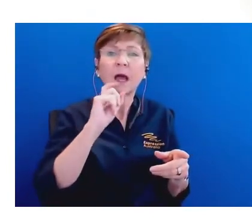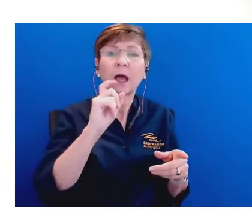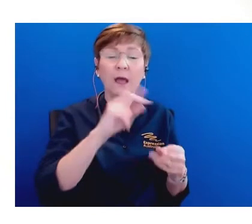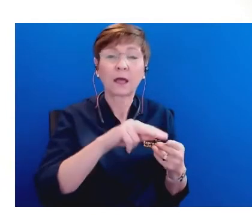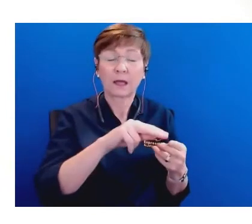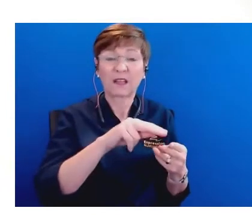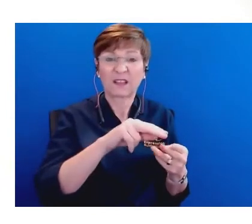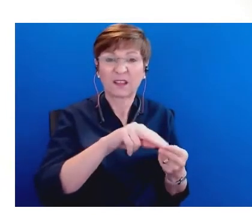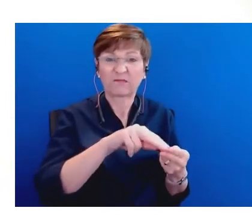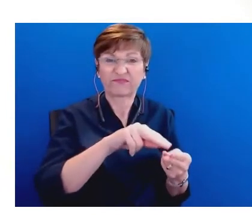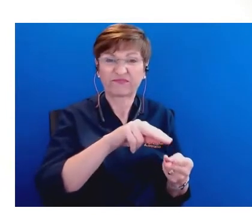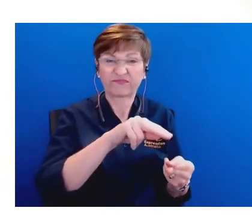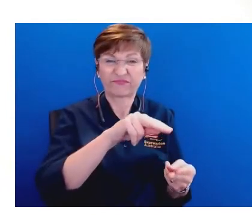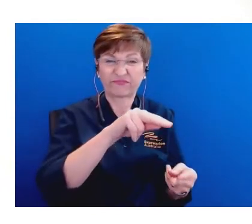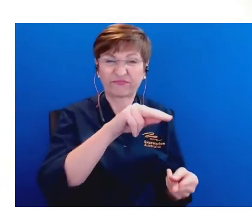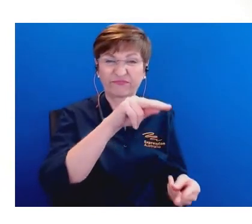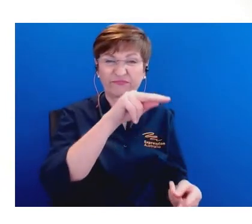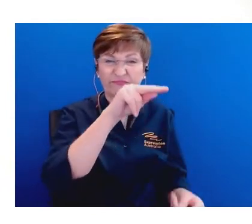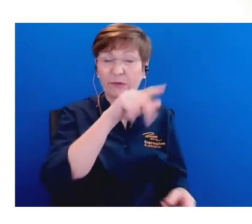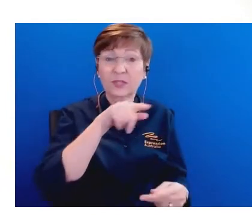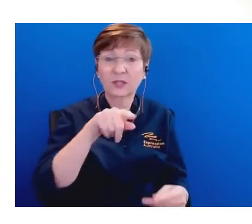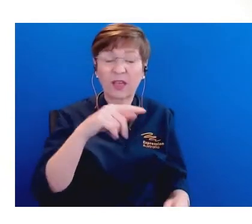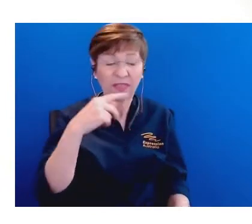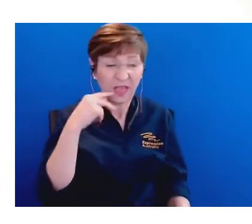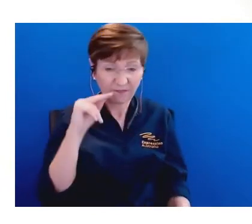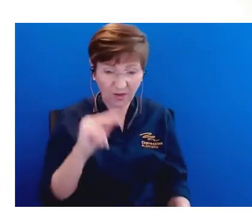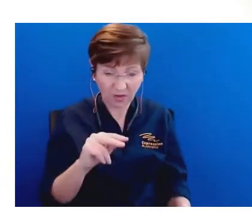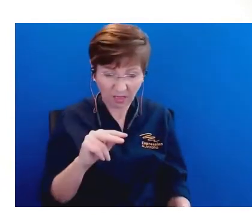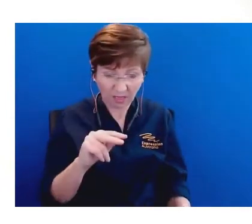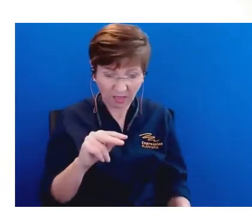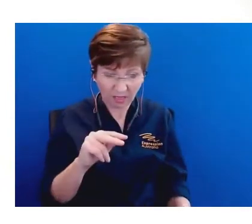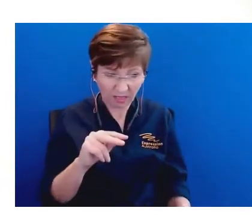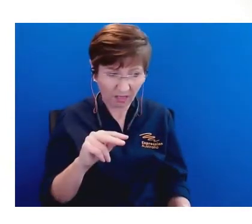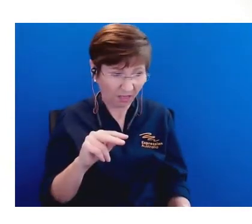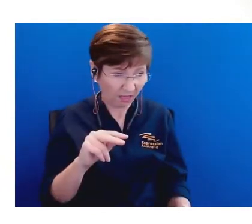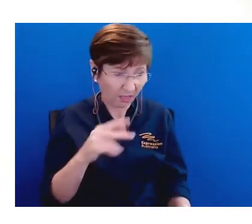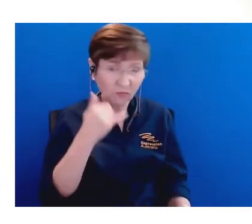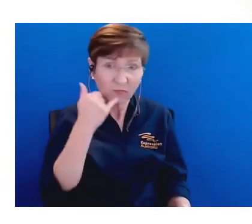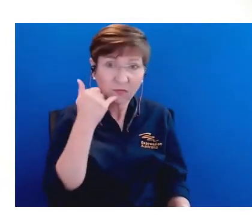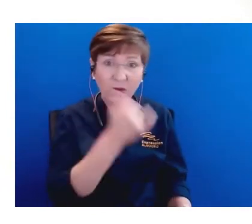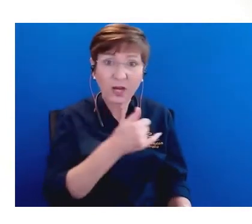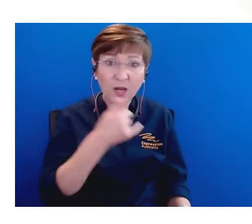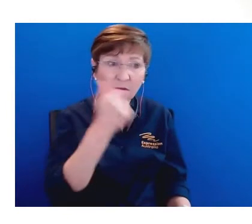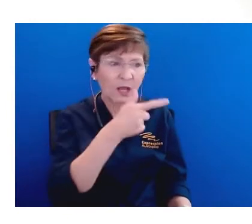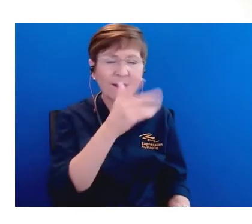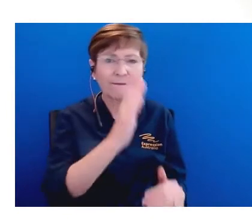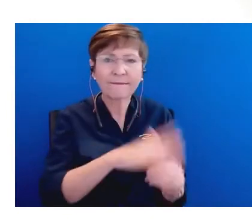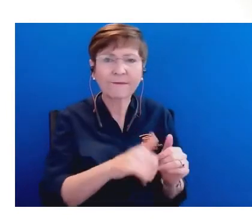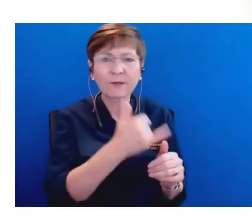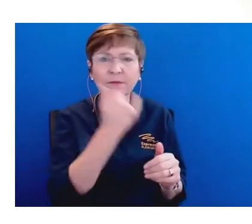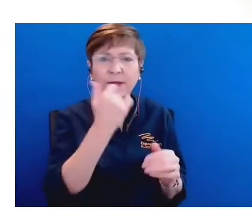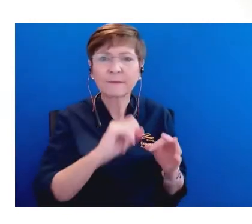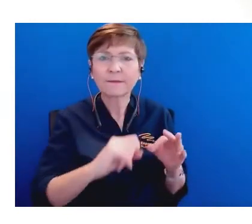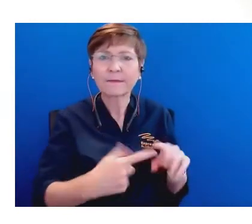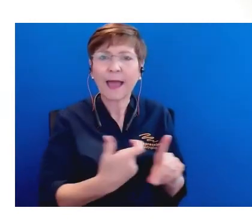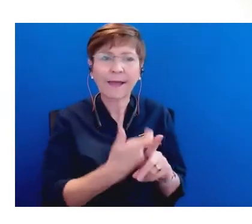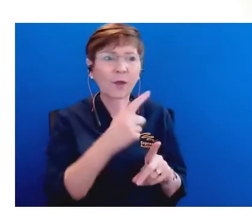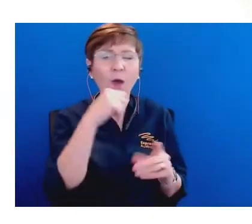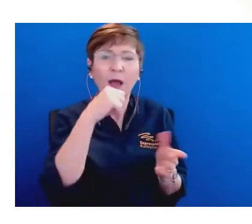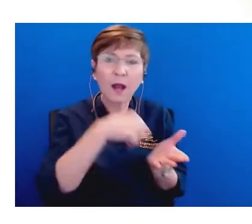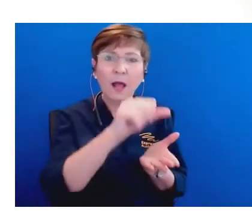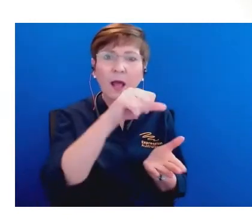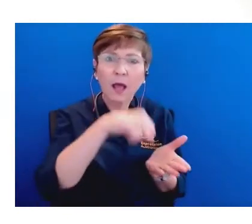phone or responding to bills and other letters. And the companies were also interested in making